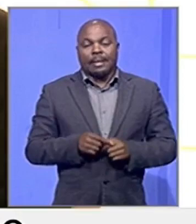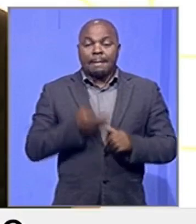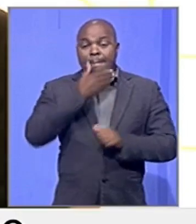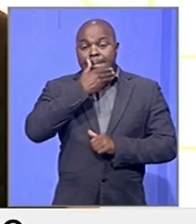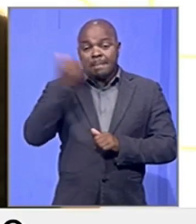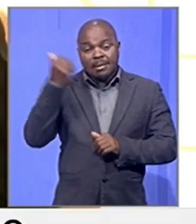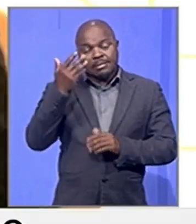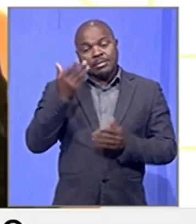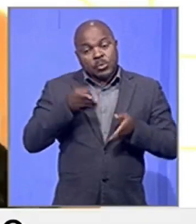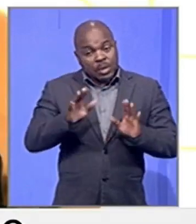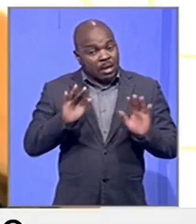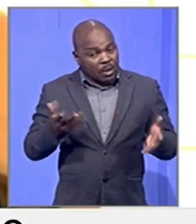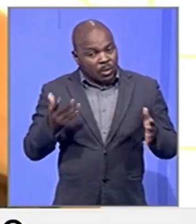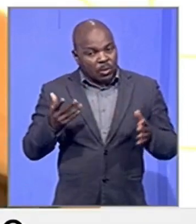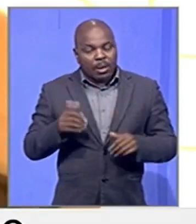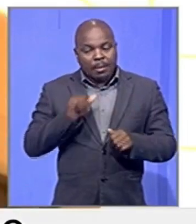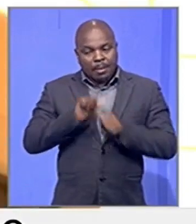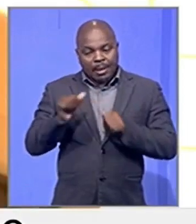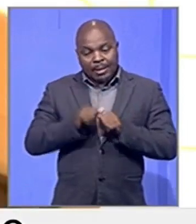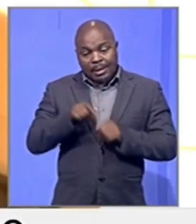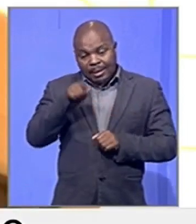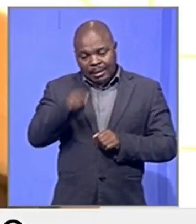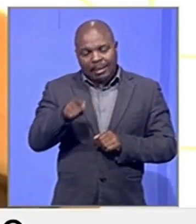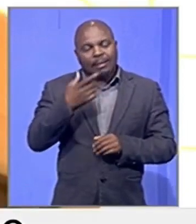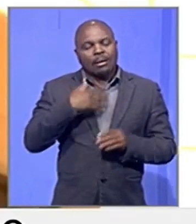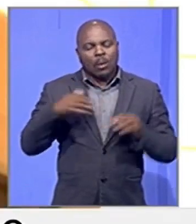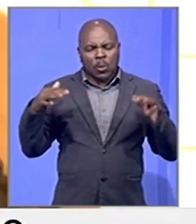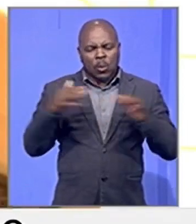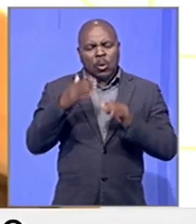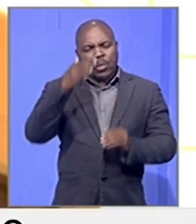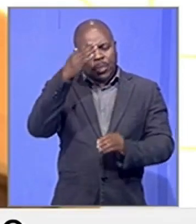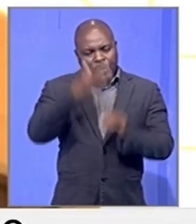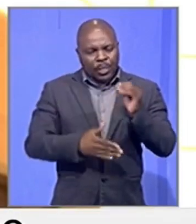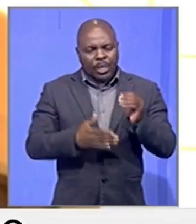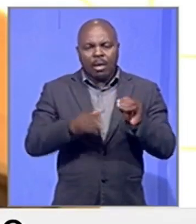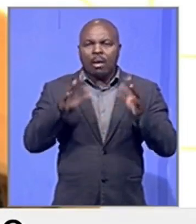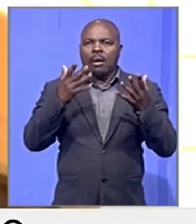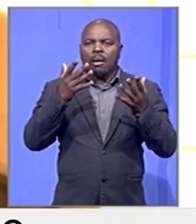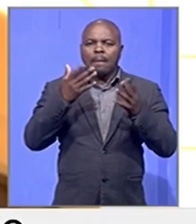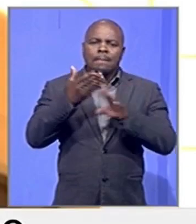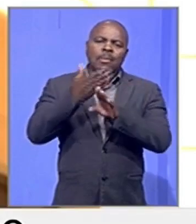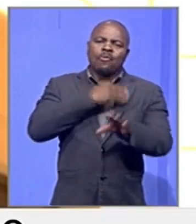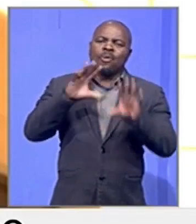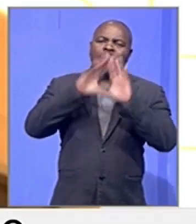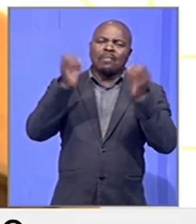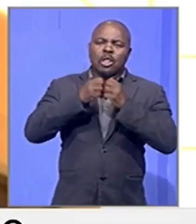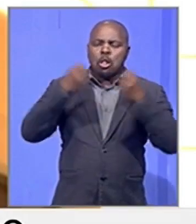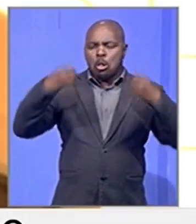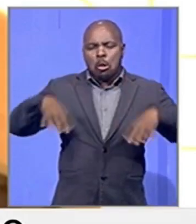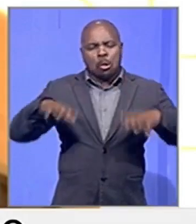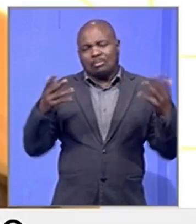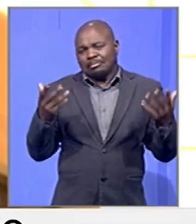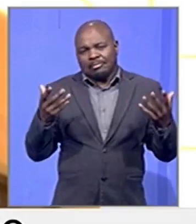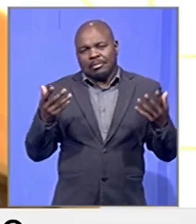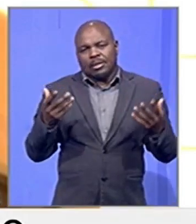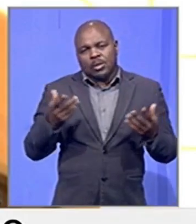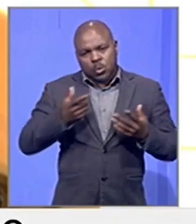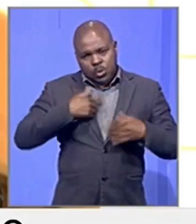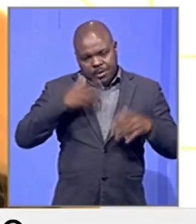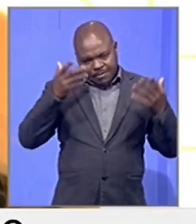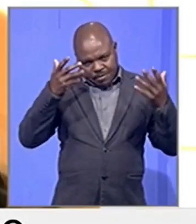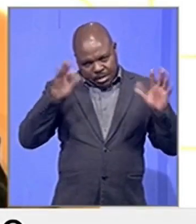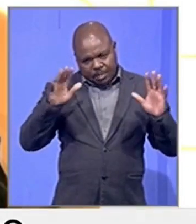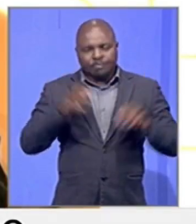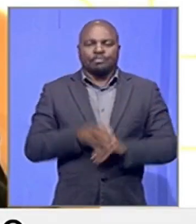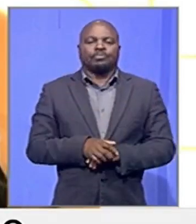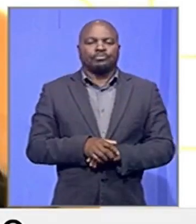to bring a conflict to an end before everything is lost. And this is the message that we've put